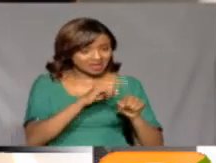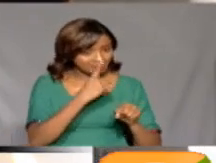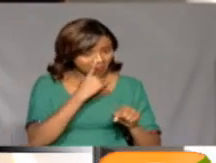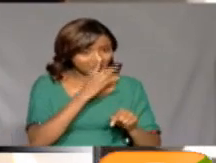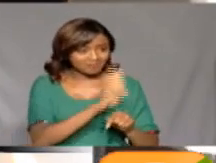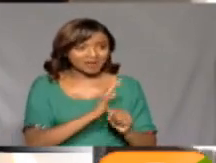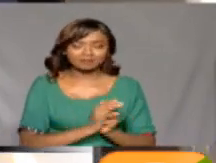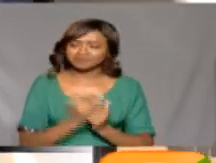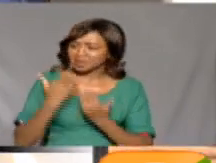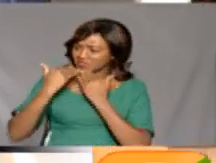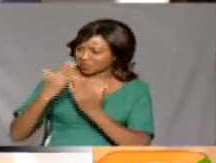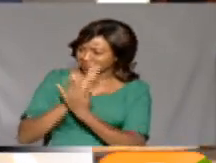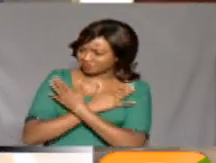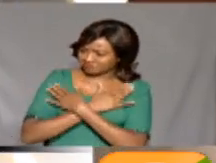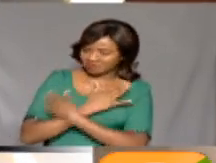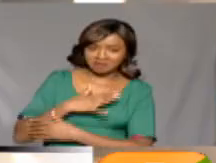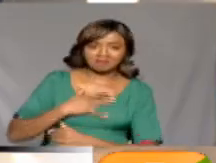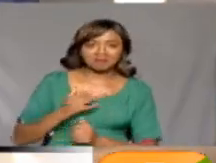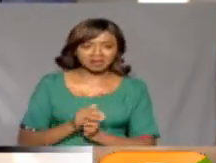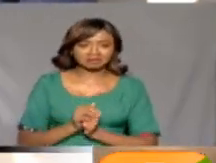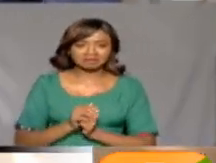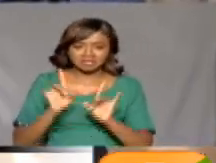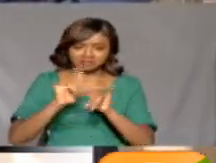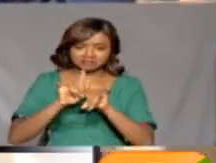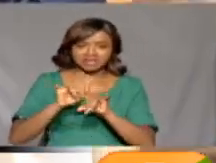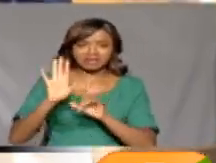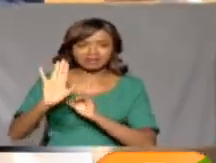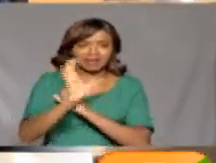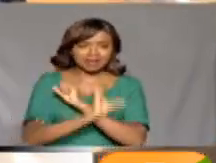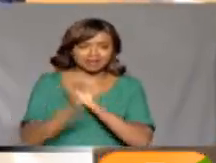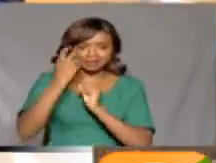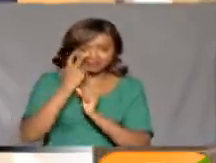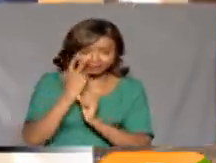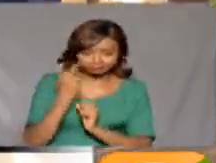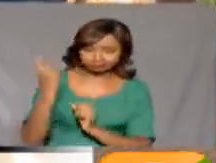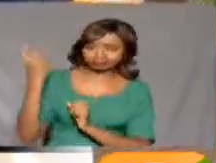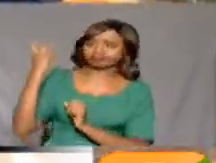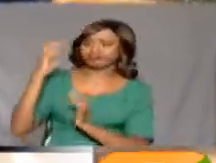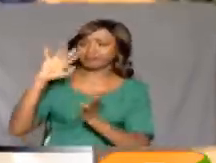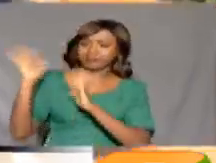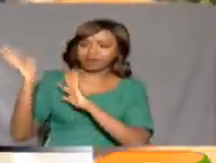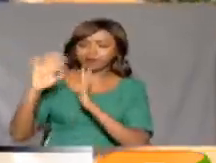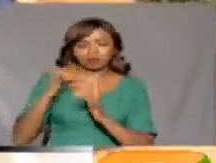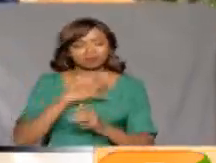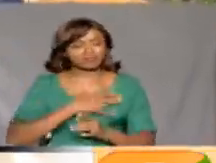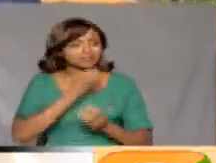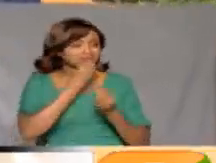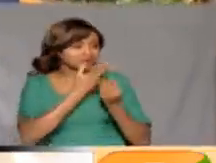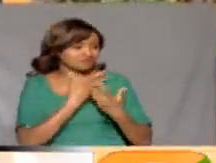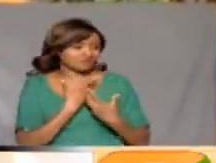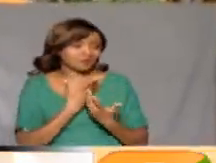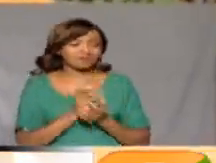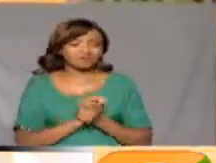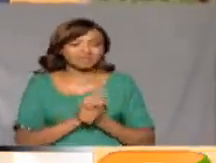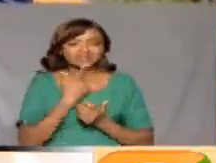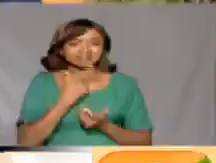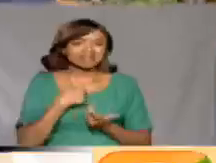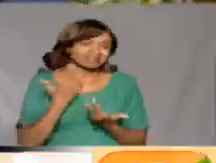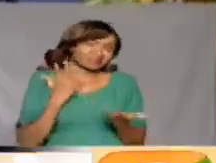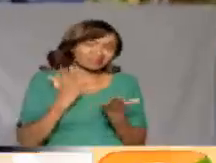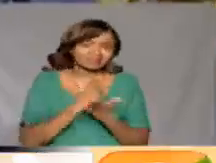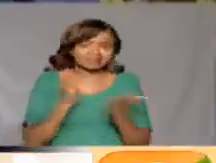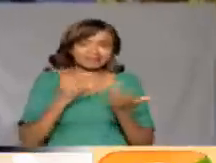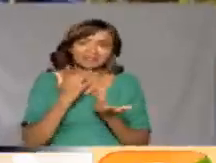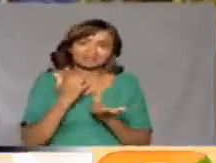Even as the nation continues to reflect on the legacy of the late Daniel Toroitich Arap Moi, we want to first give you a chance to pay tribute to him and to send your